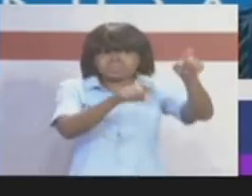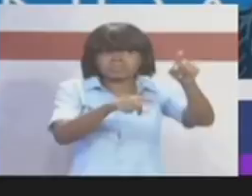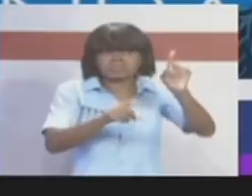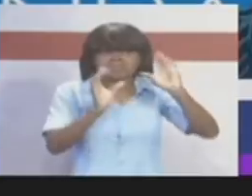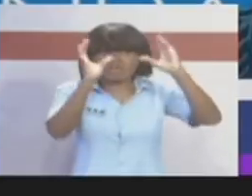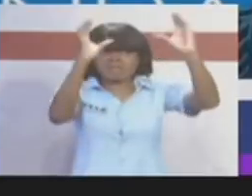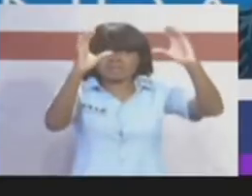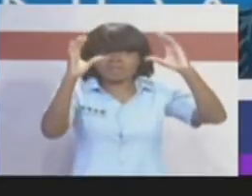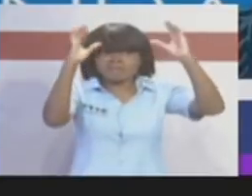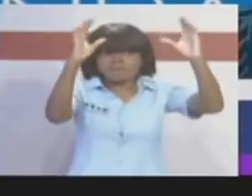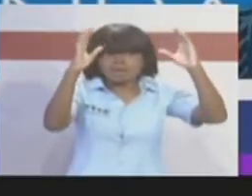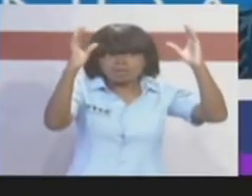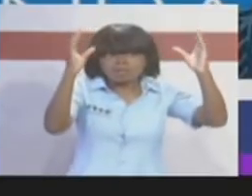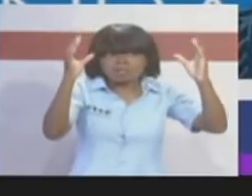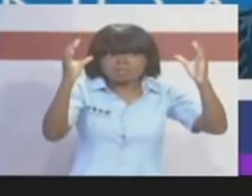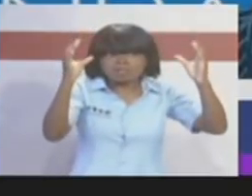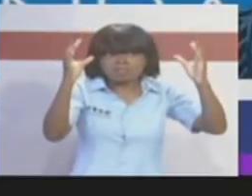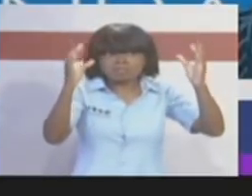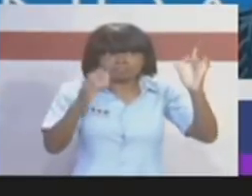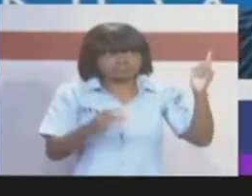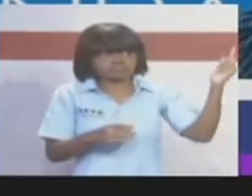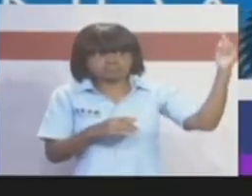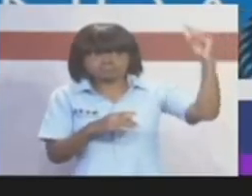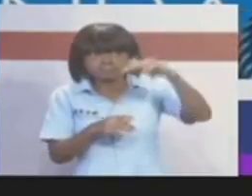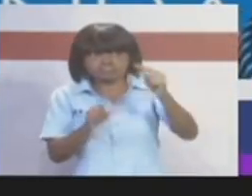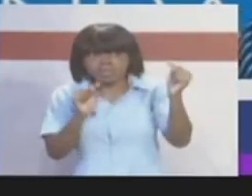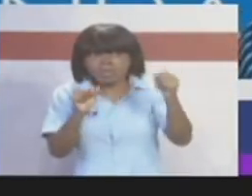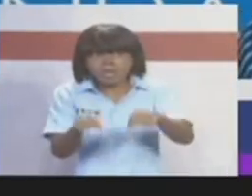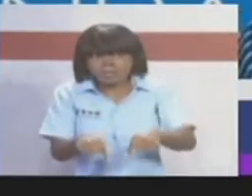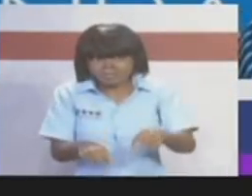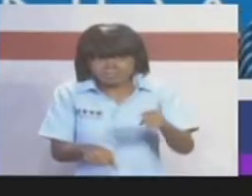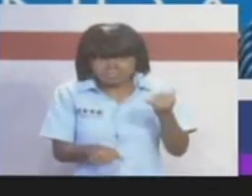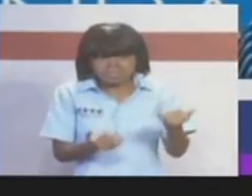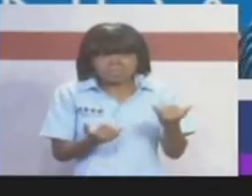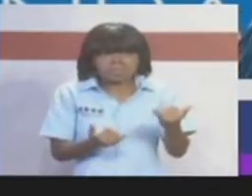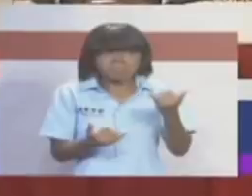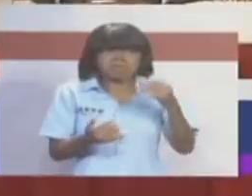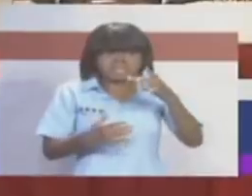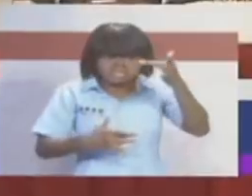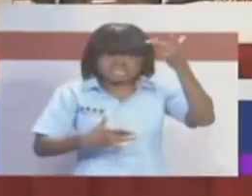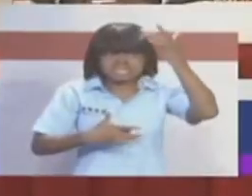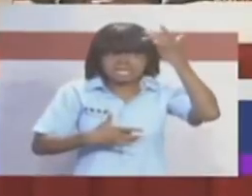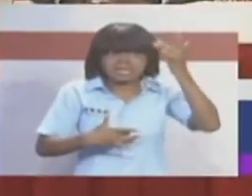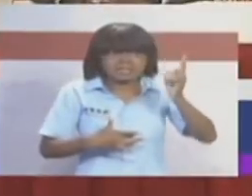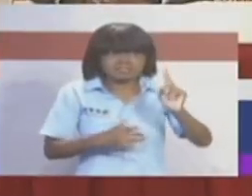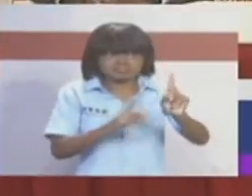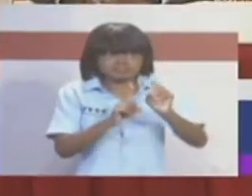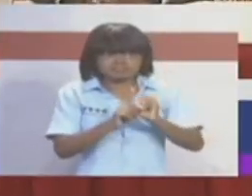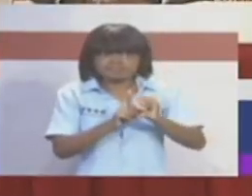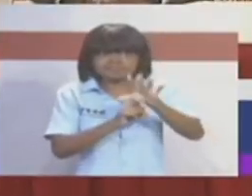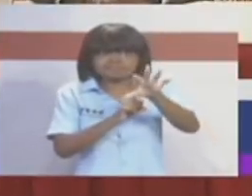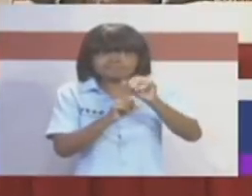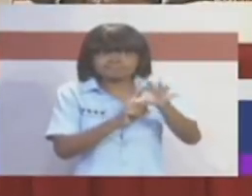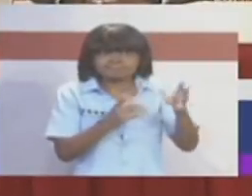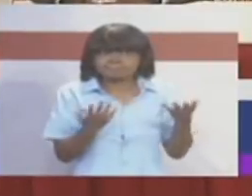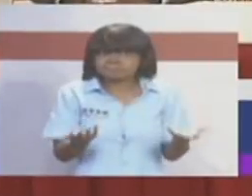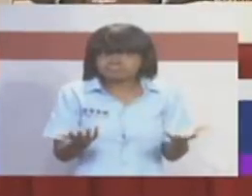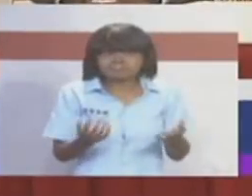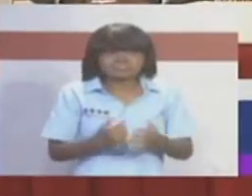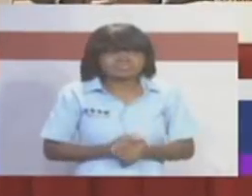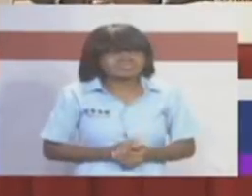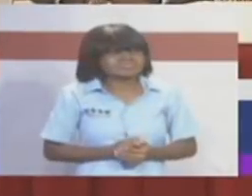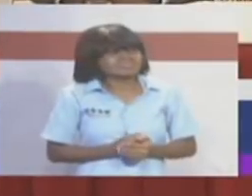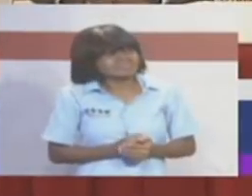COVID-19 or any of their primary or secondary contacts? Thank you. Okay, so I think you're aware that